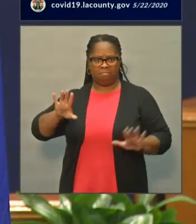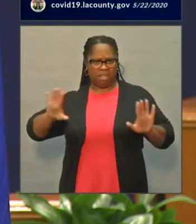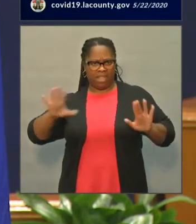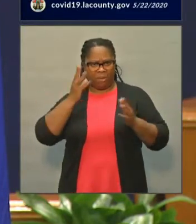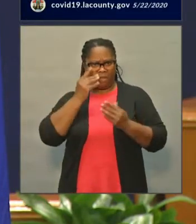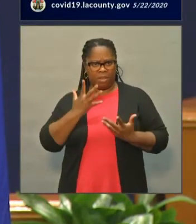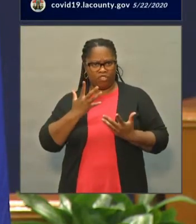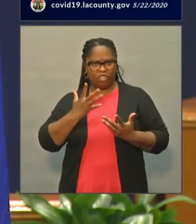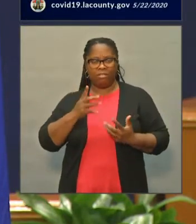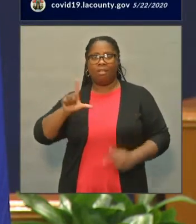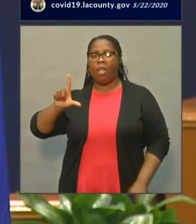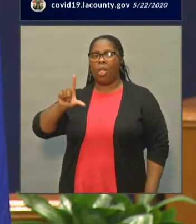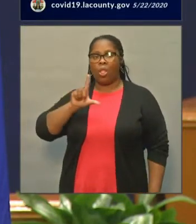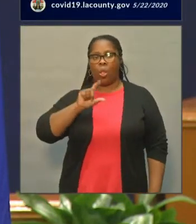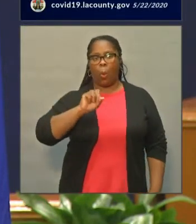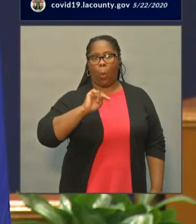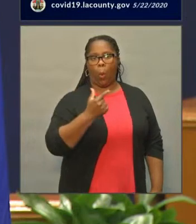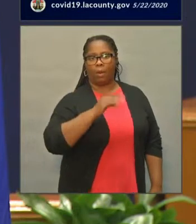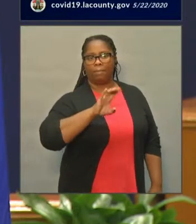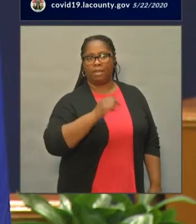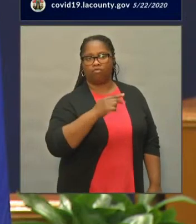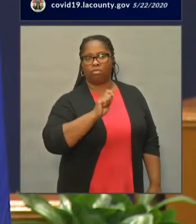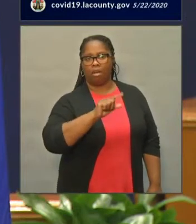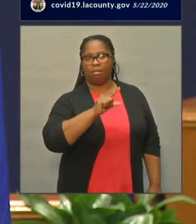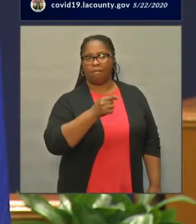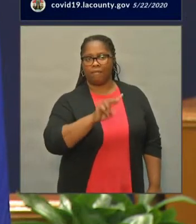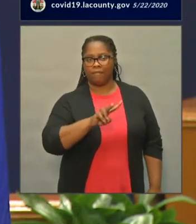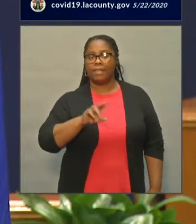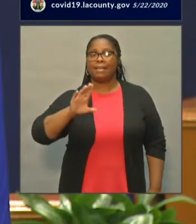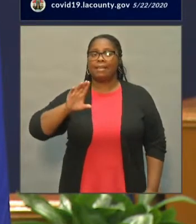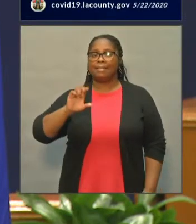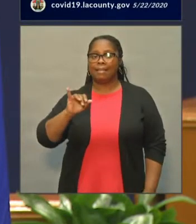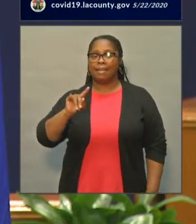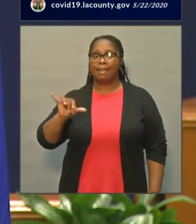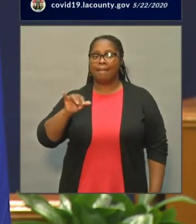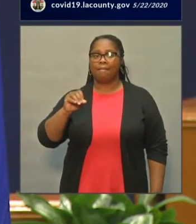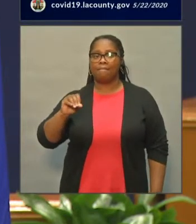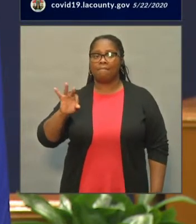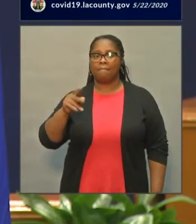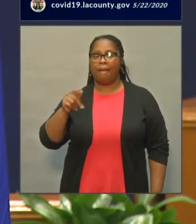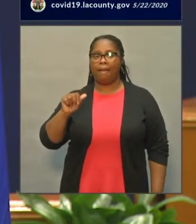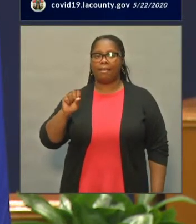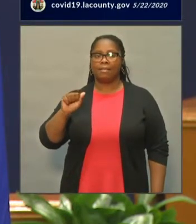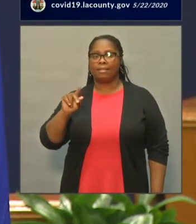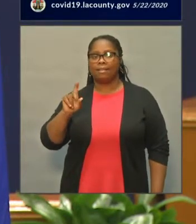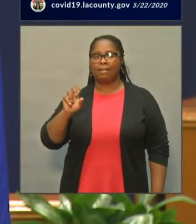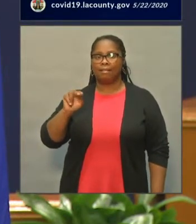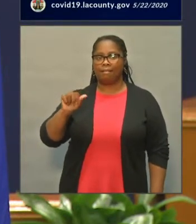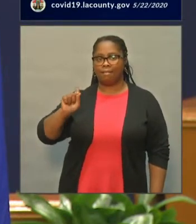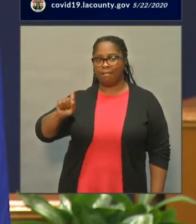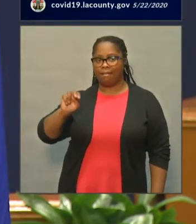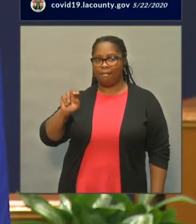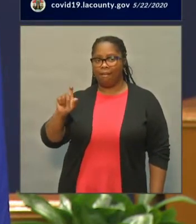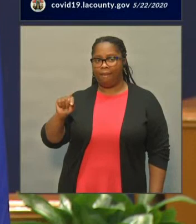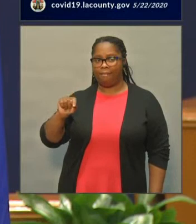at longbeach.gov and cityofpasadena.net. This does bring our total number of deaths